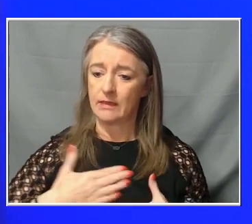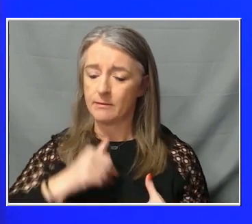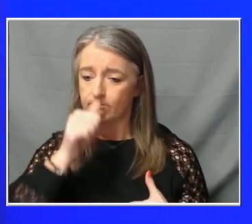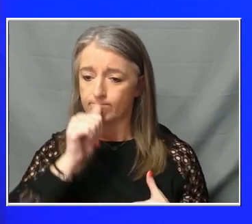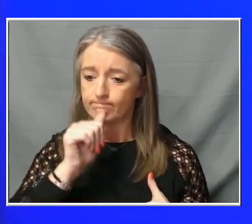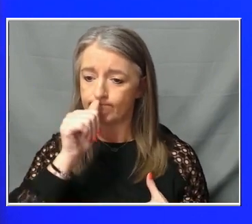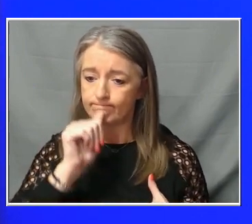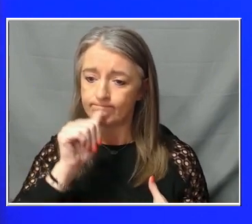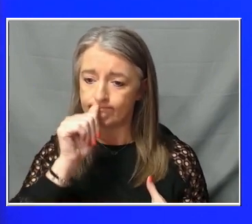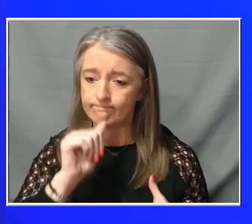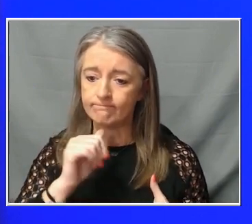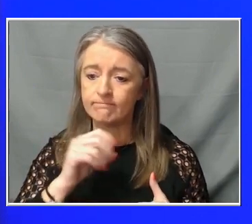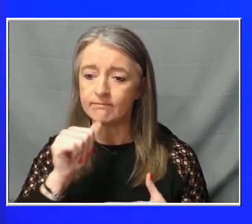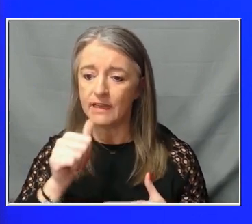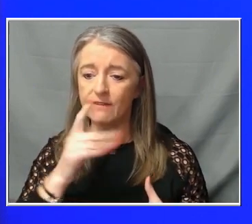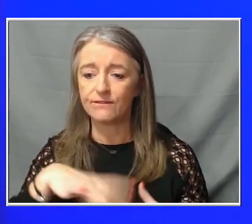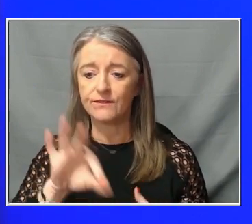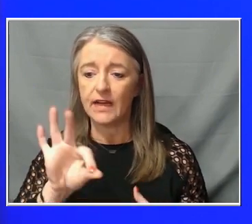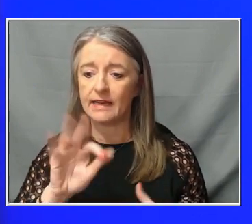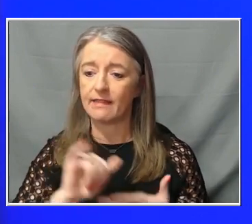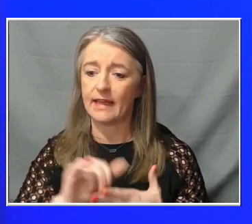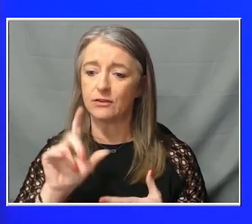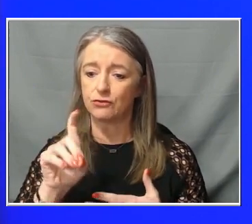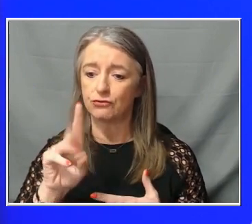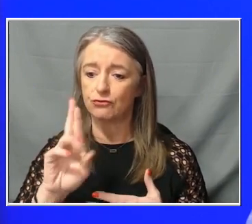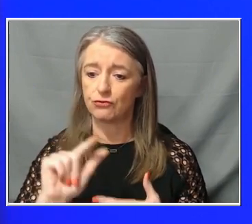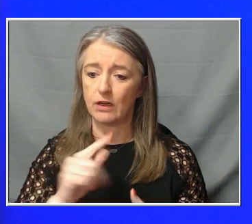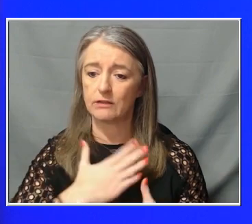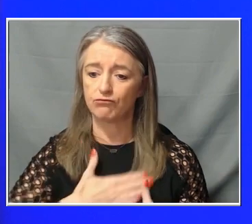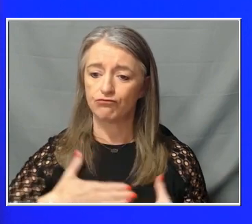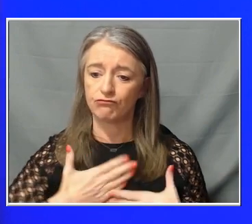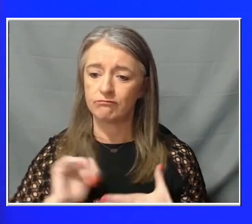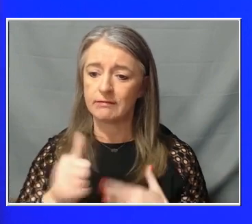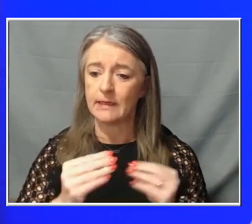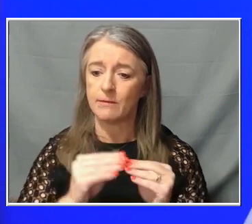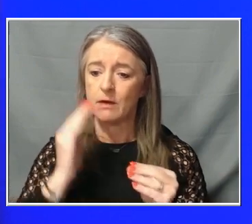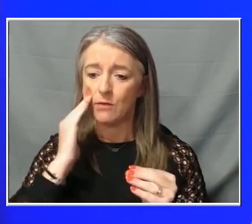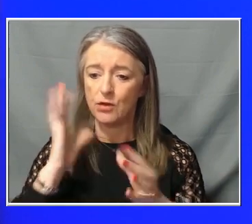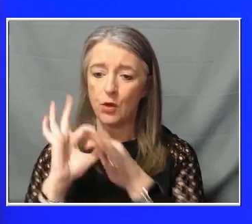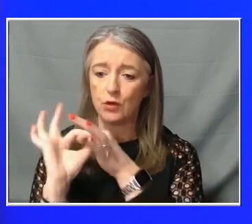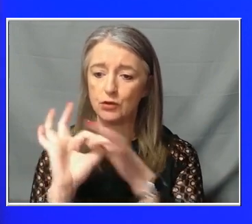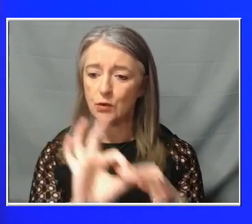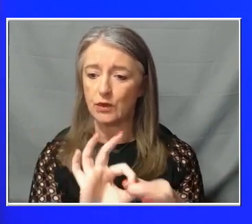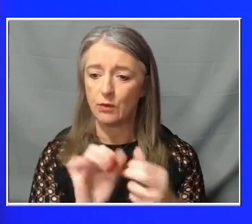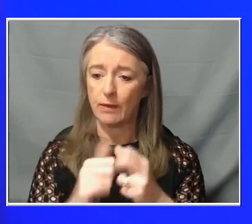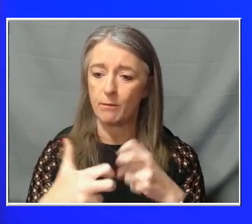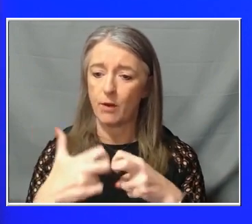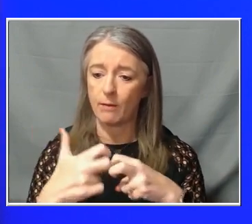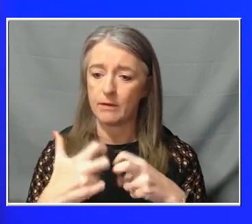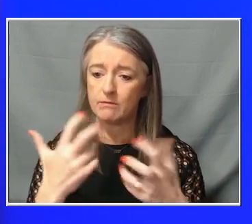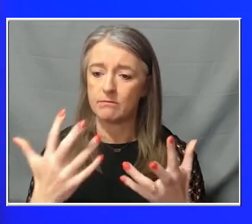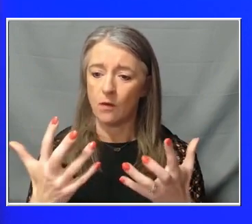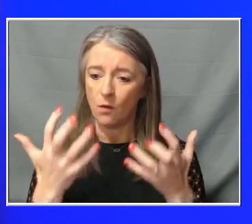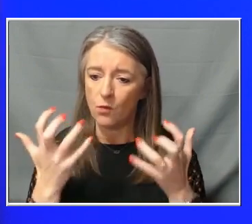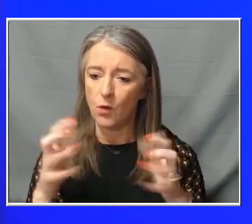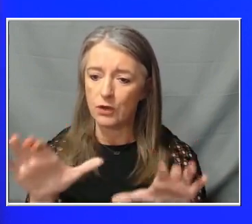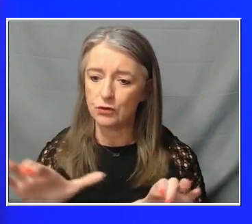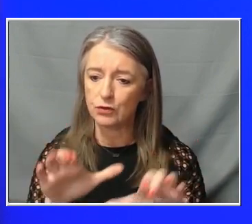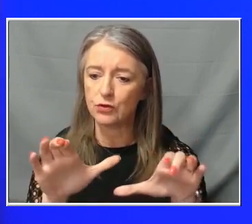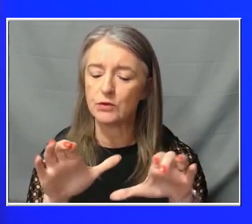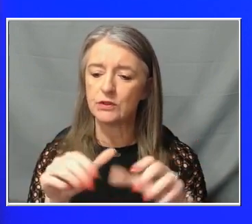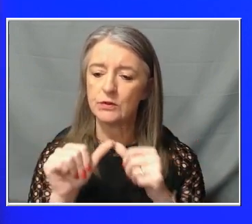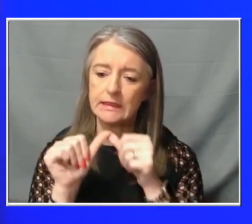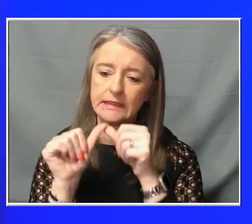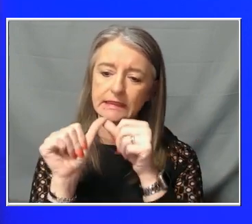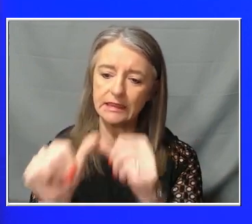not find it enjoyable anymore, and you know that it's associated with problems, yet you want to do it. You'll continue to